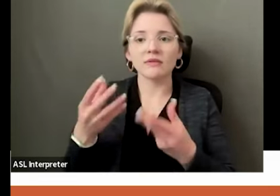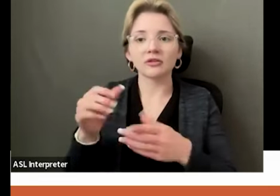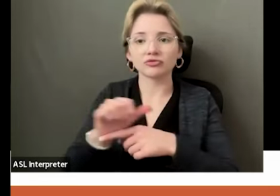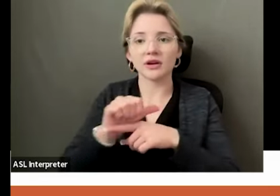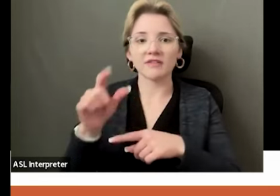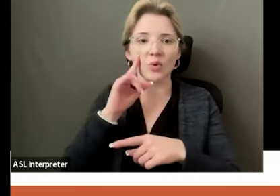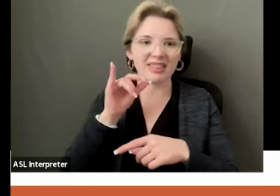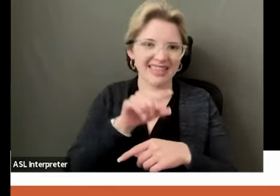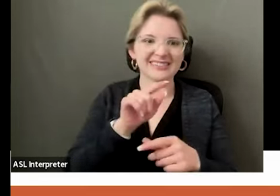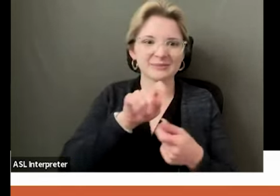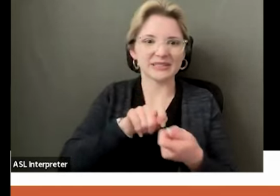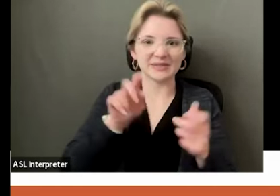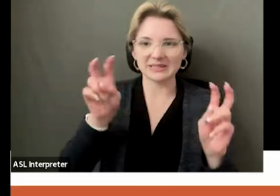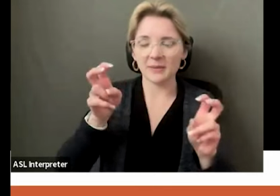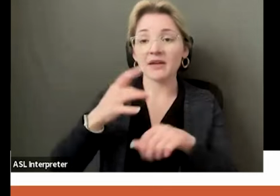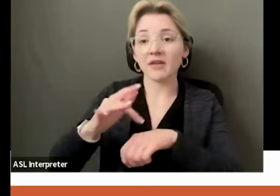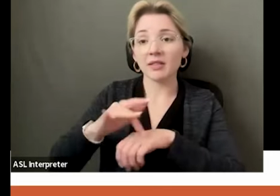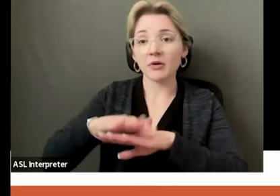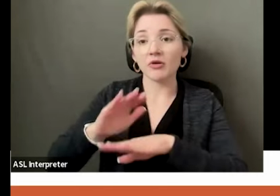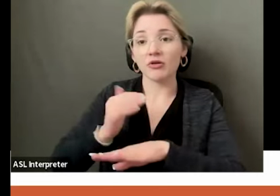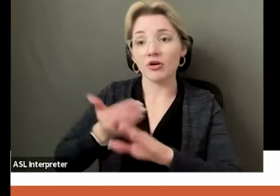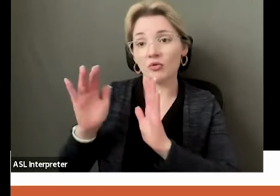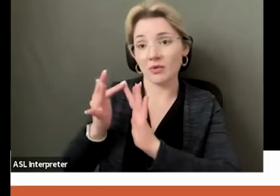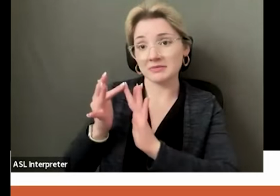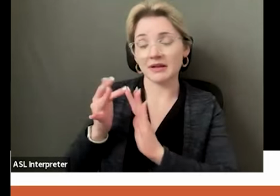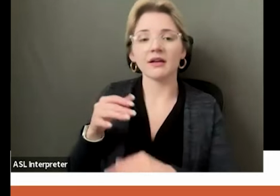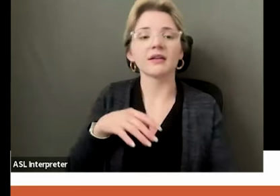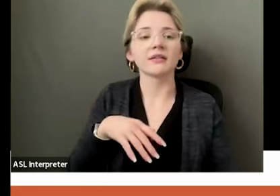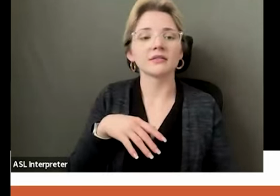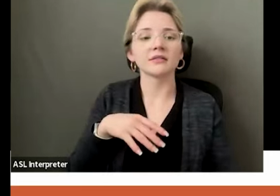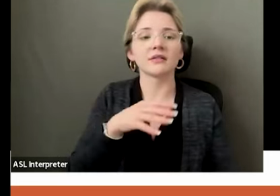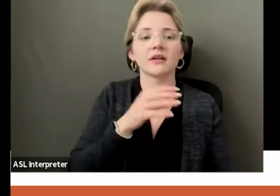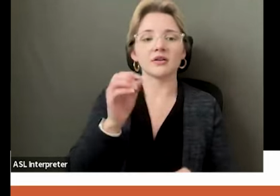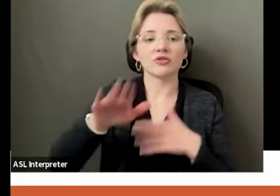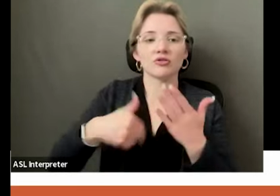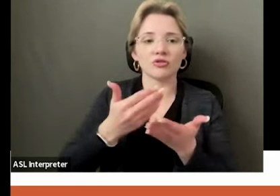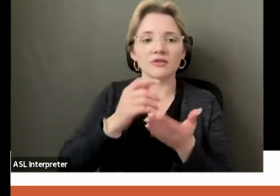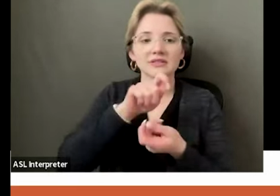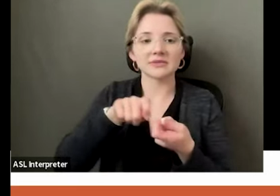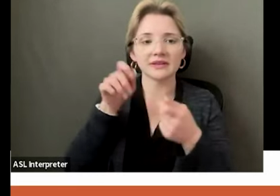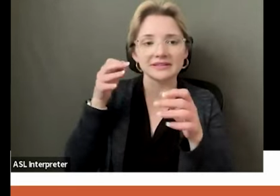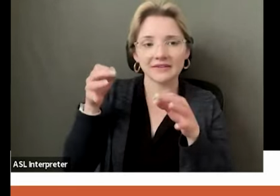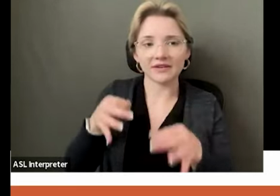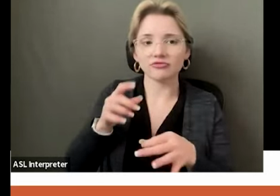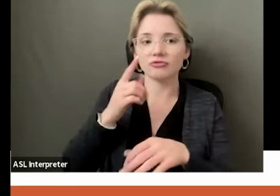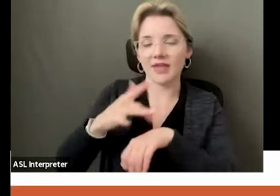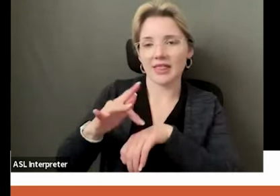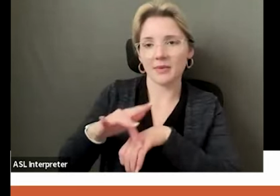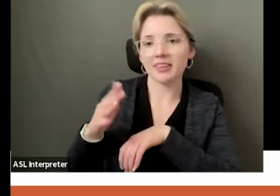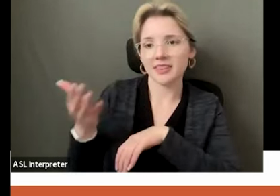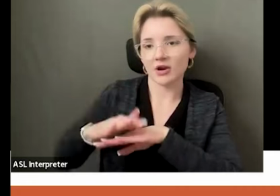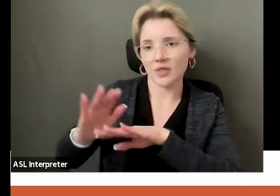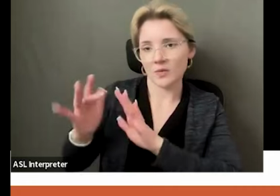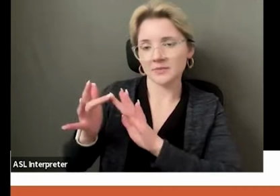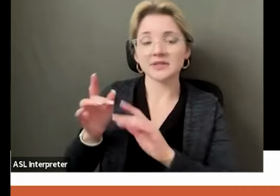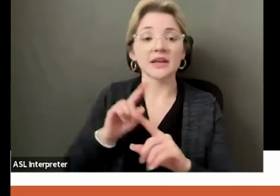on our website, and specifically the language, the definitions are also on that website I was referring to earlier. But what are we